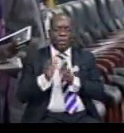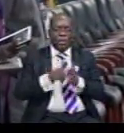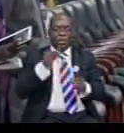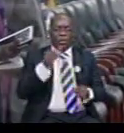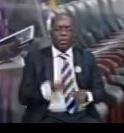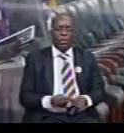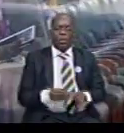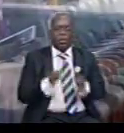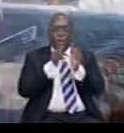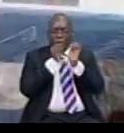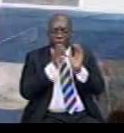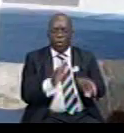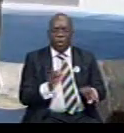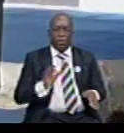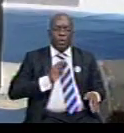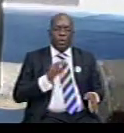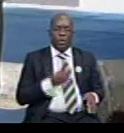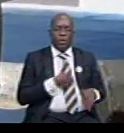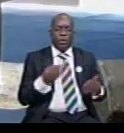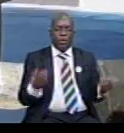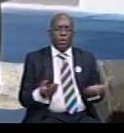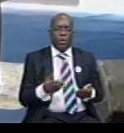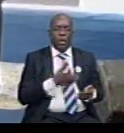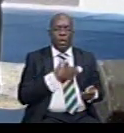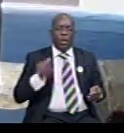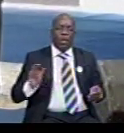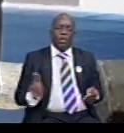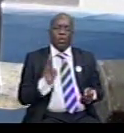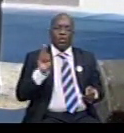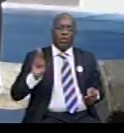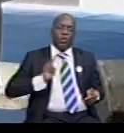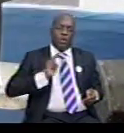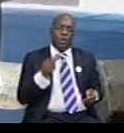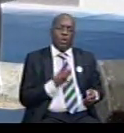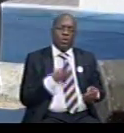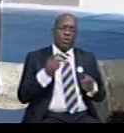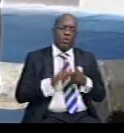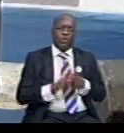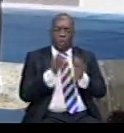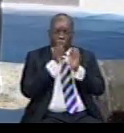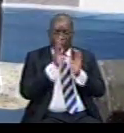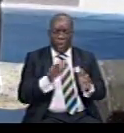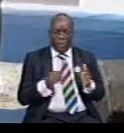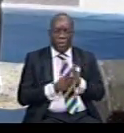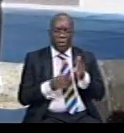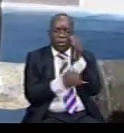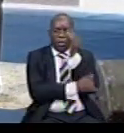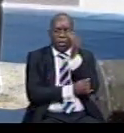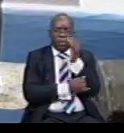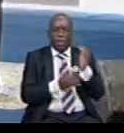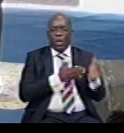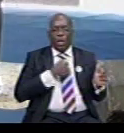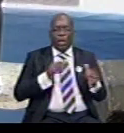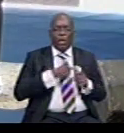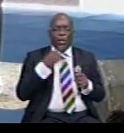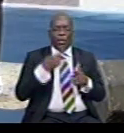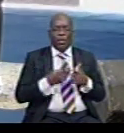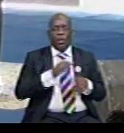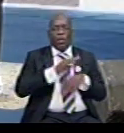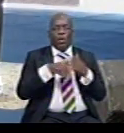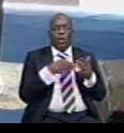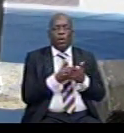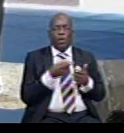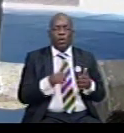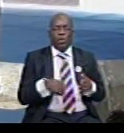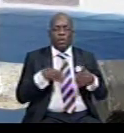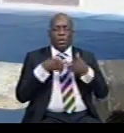Bless us here and use us to bless this country, and then all the leaders of the church